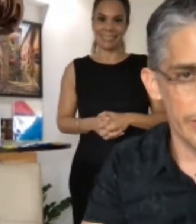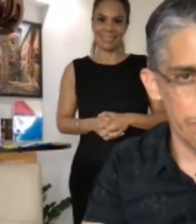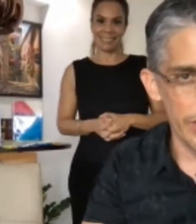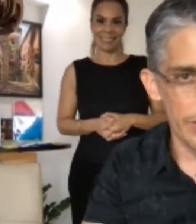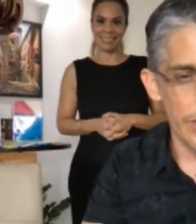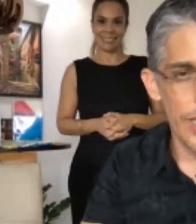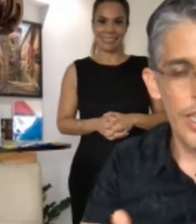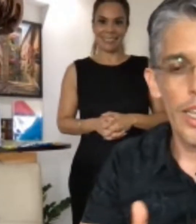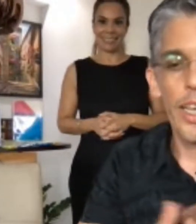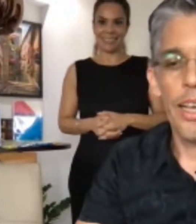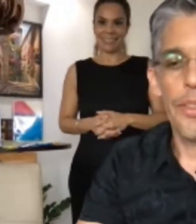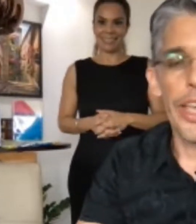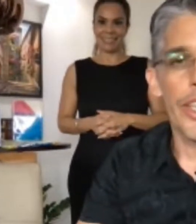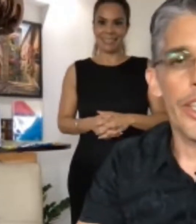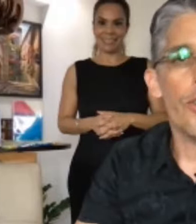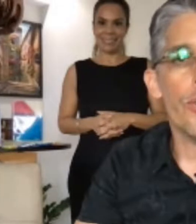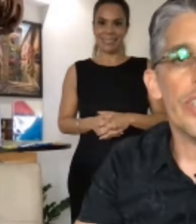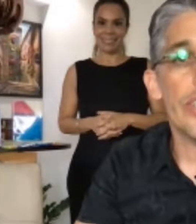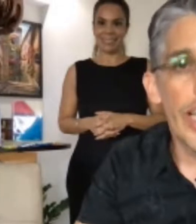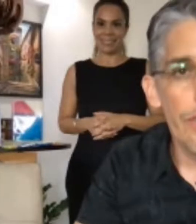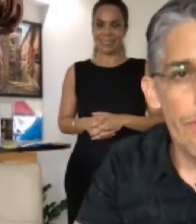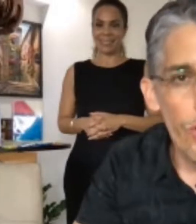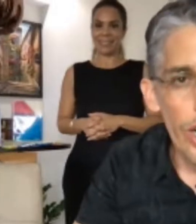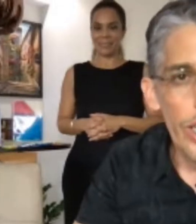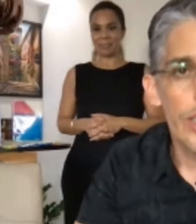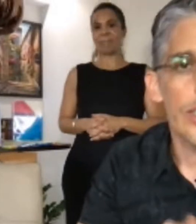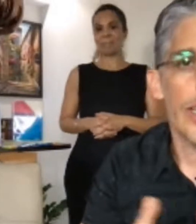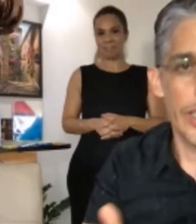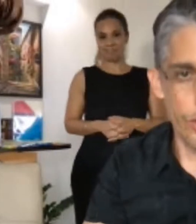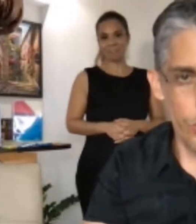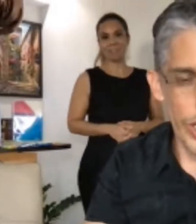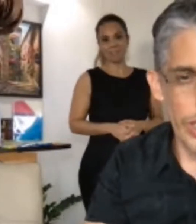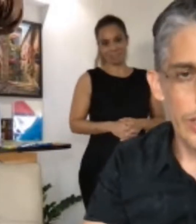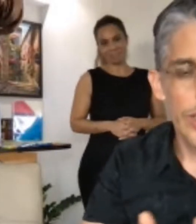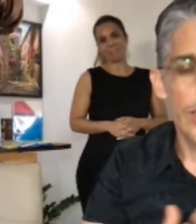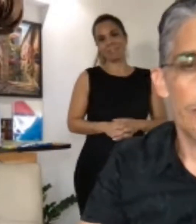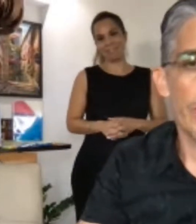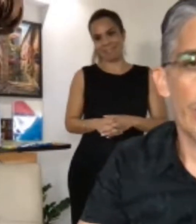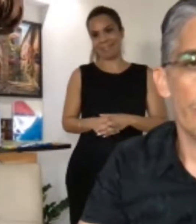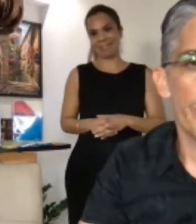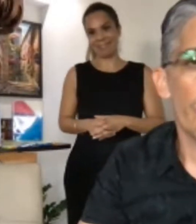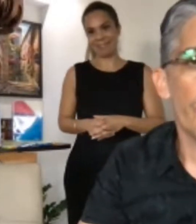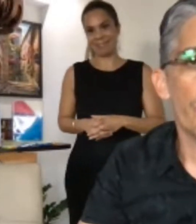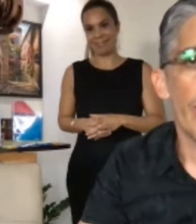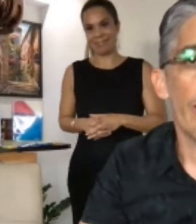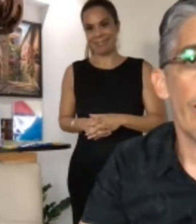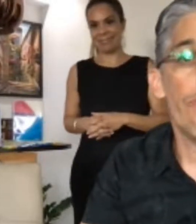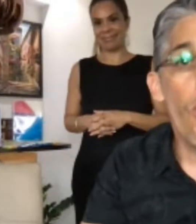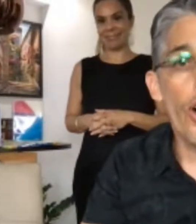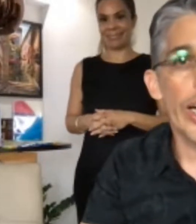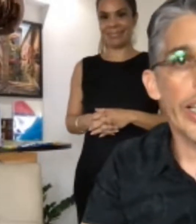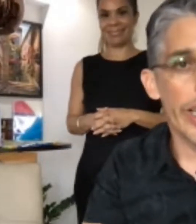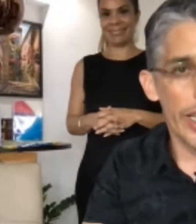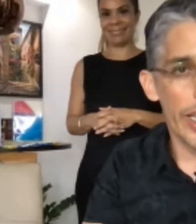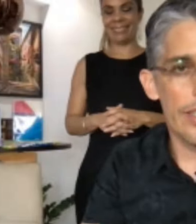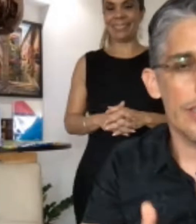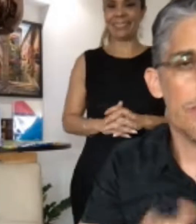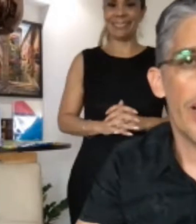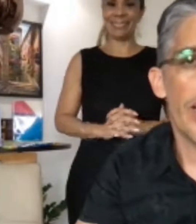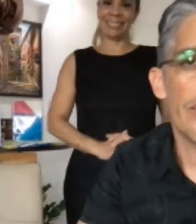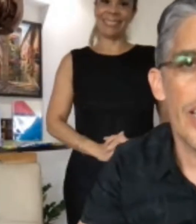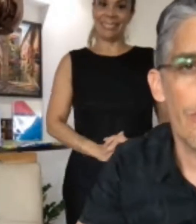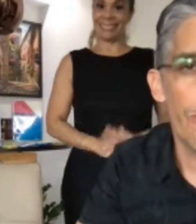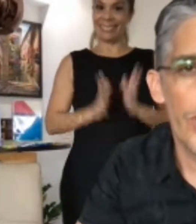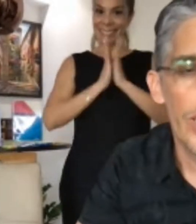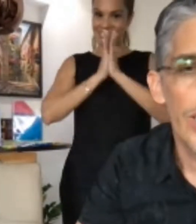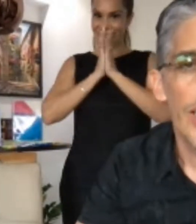the participants. Thank you, Stanford Editora, because we are going to have 4 kits